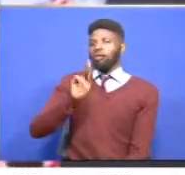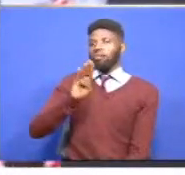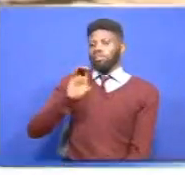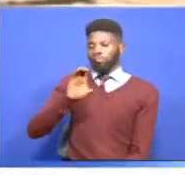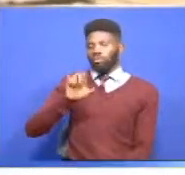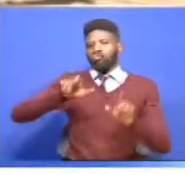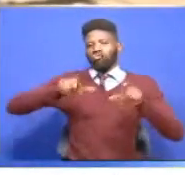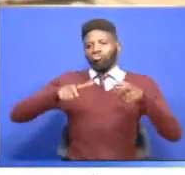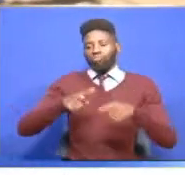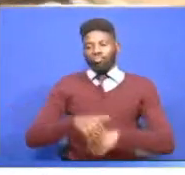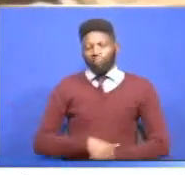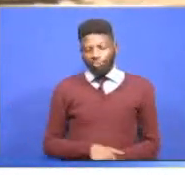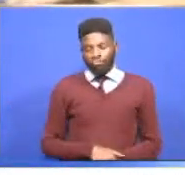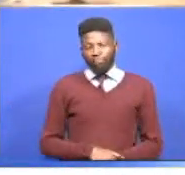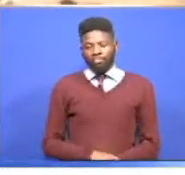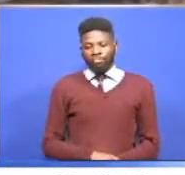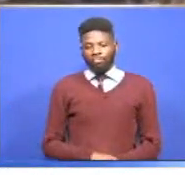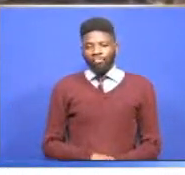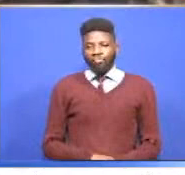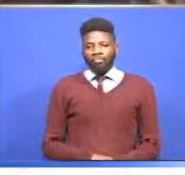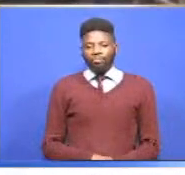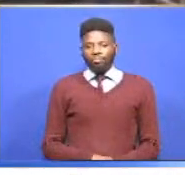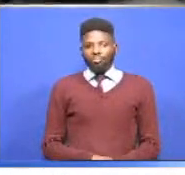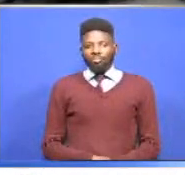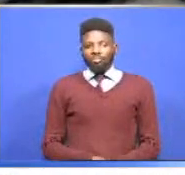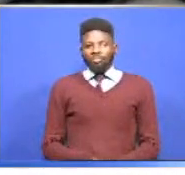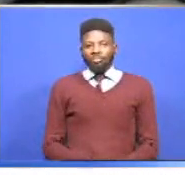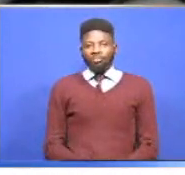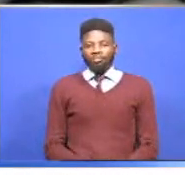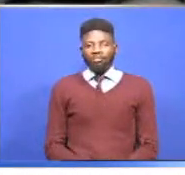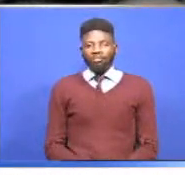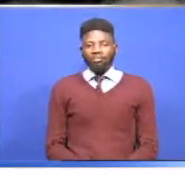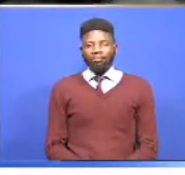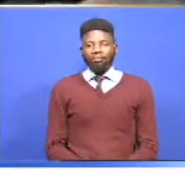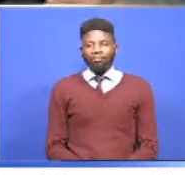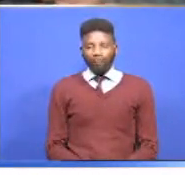Thank you very much, Edward.